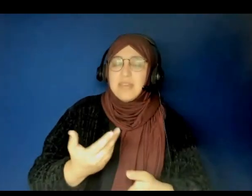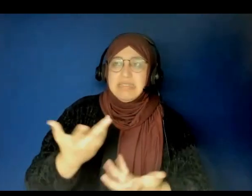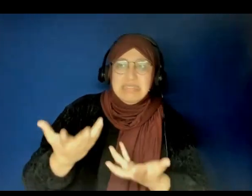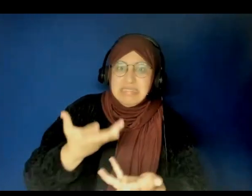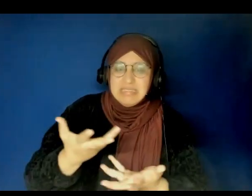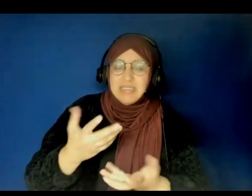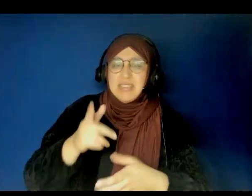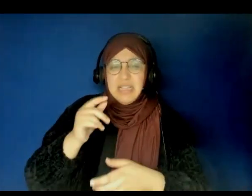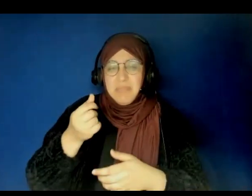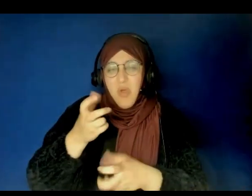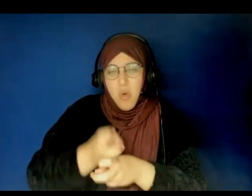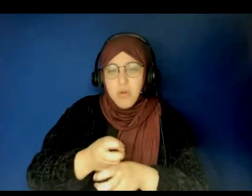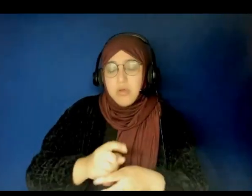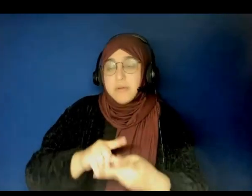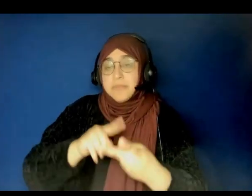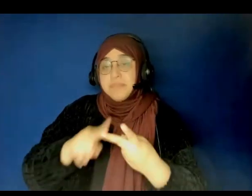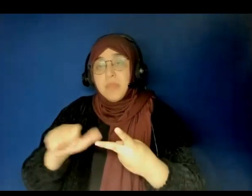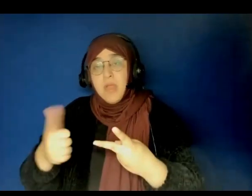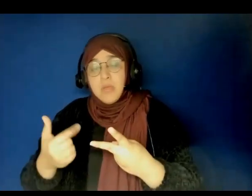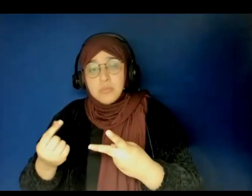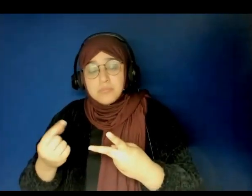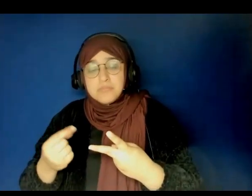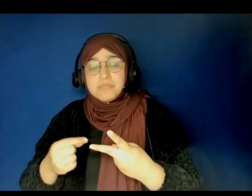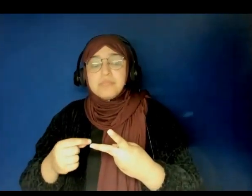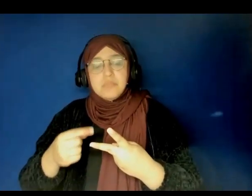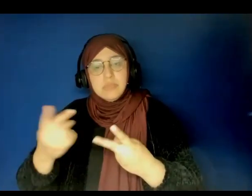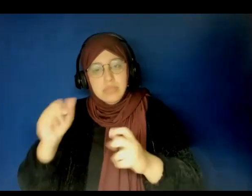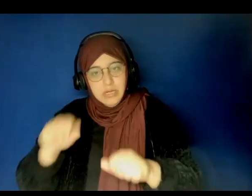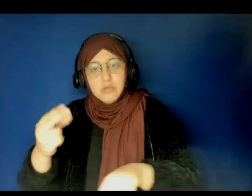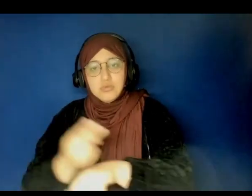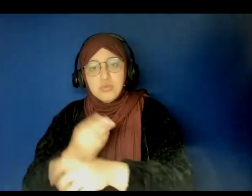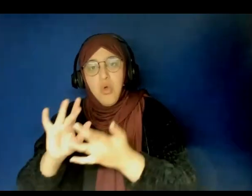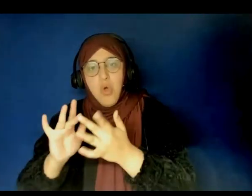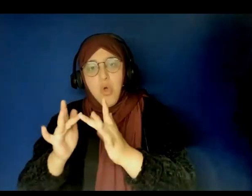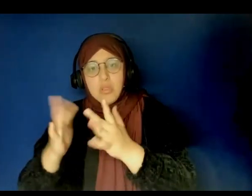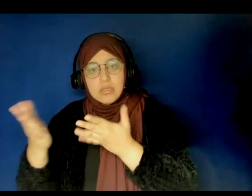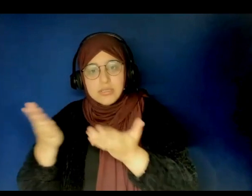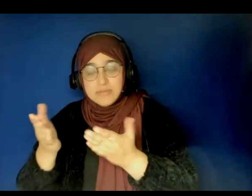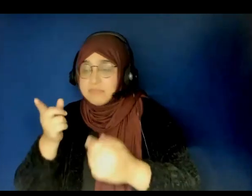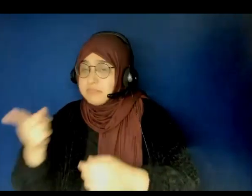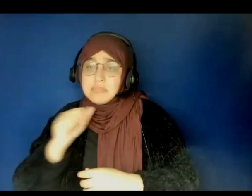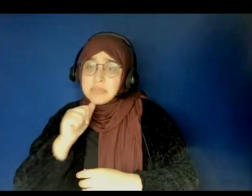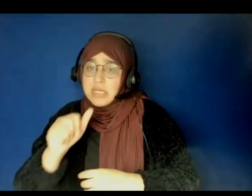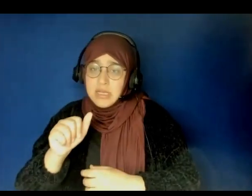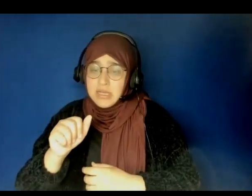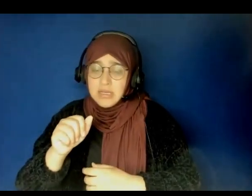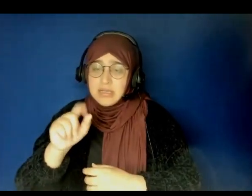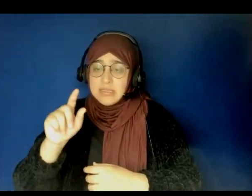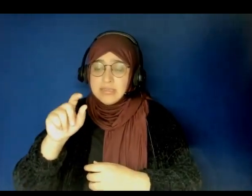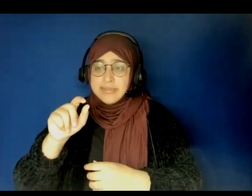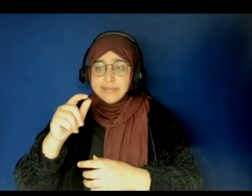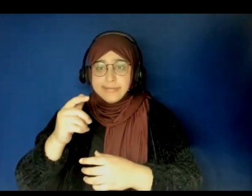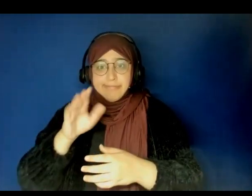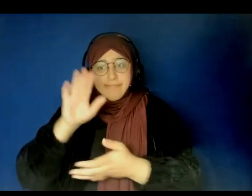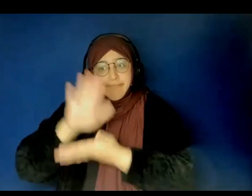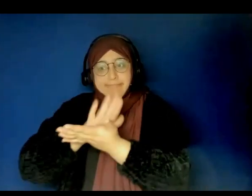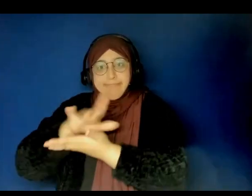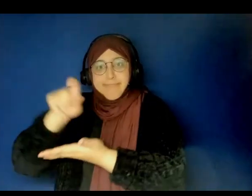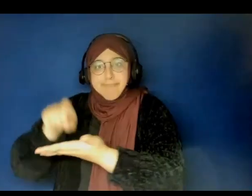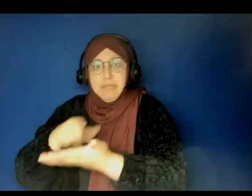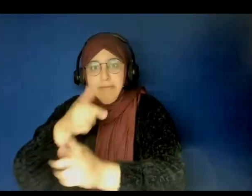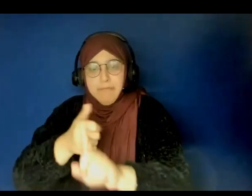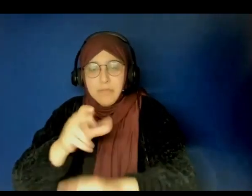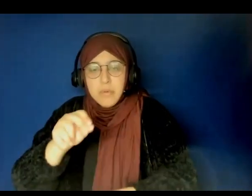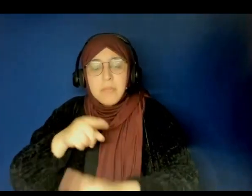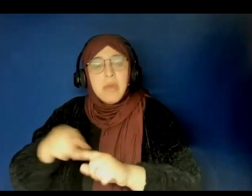online service, which is not a template, but will take an interview, take your information, the